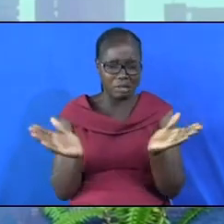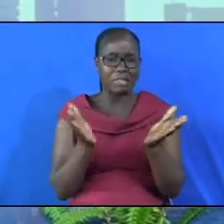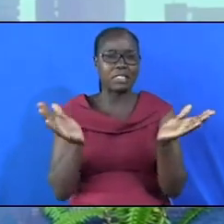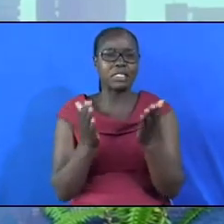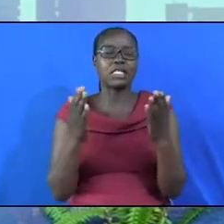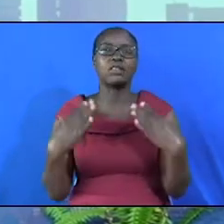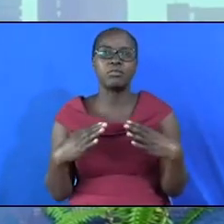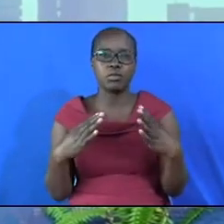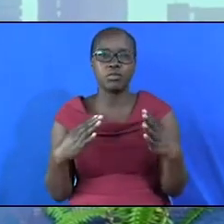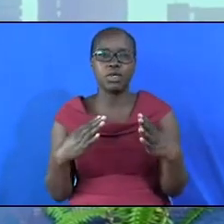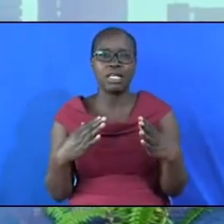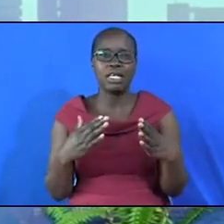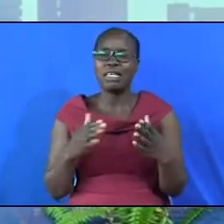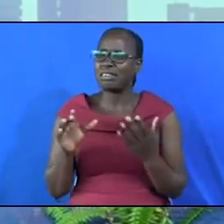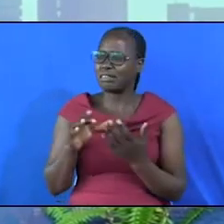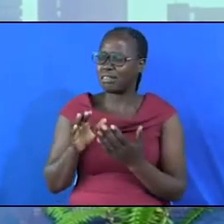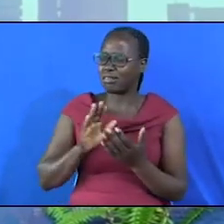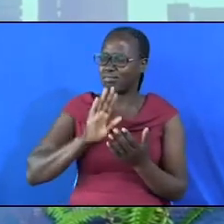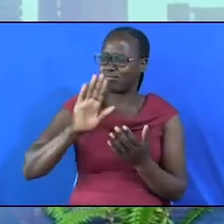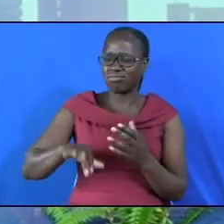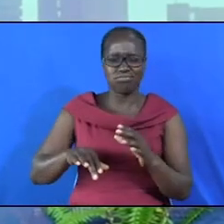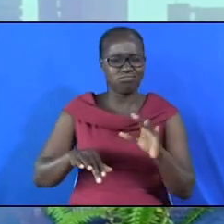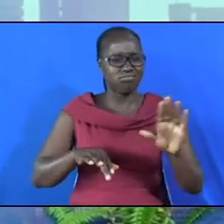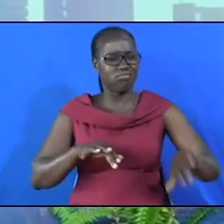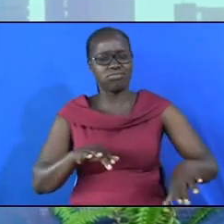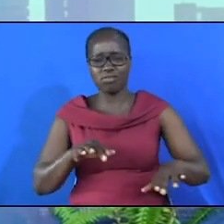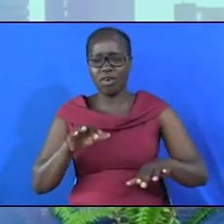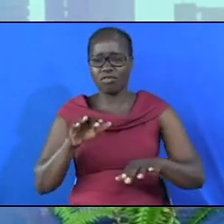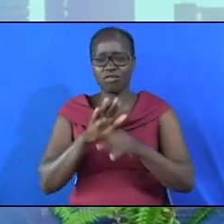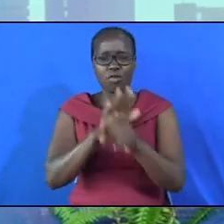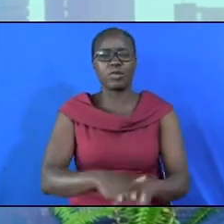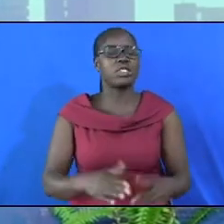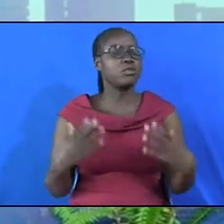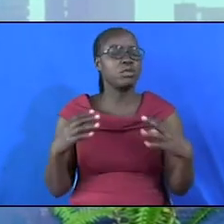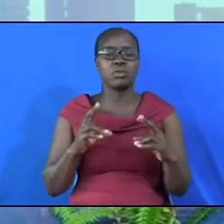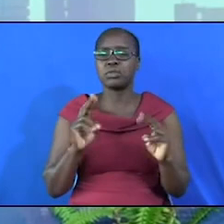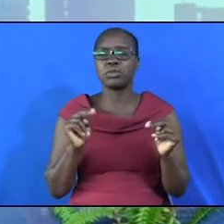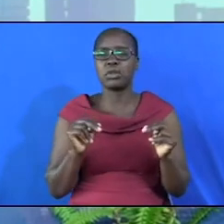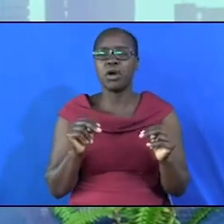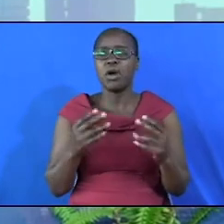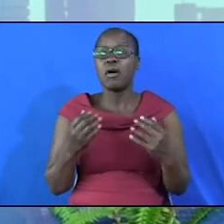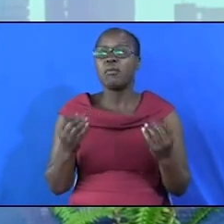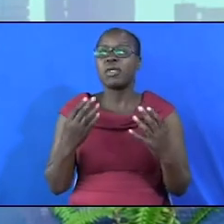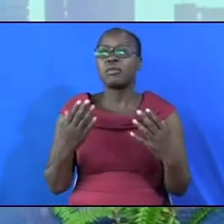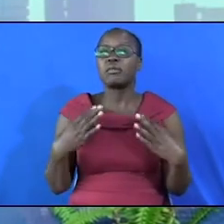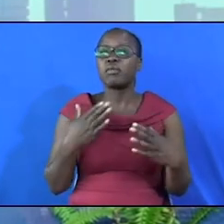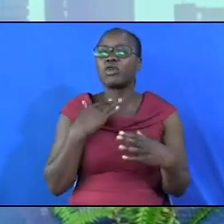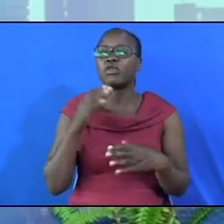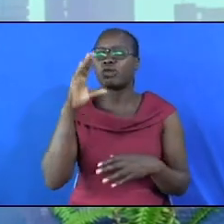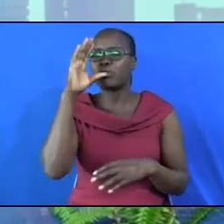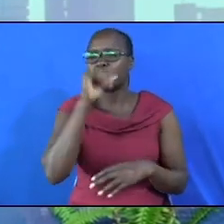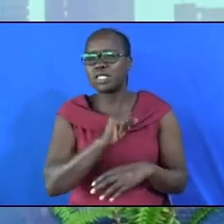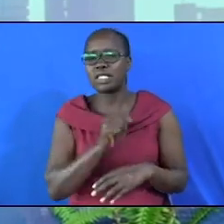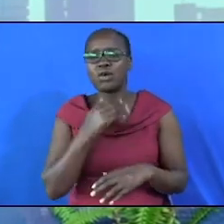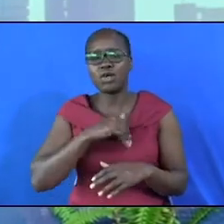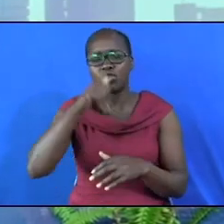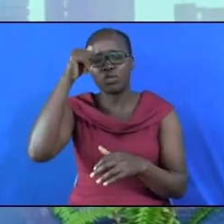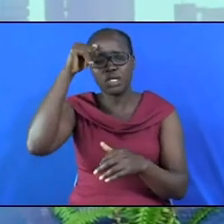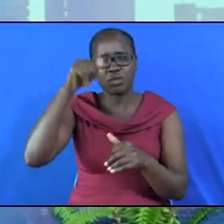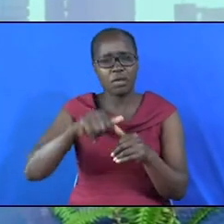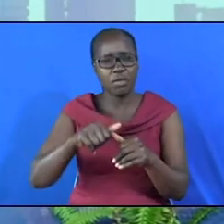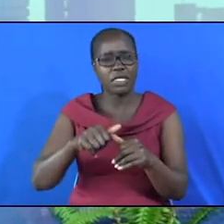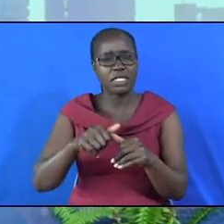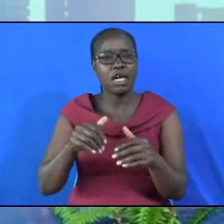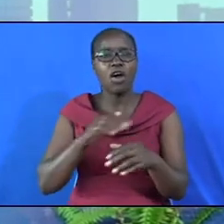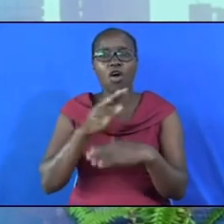up. He did not discourage people. You see, many people want to be missed. Many people want to be remembered. Let me tell